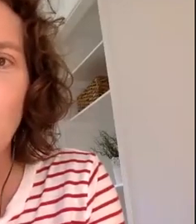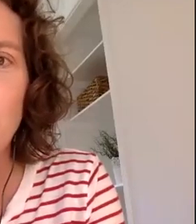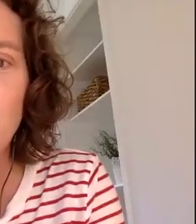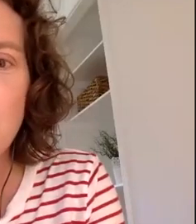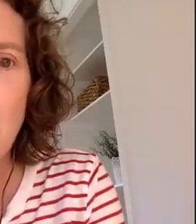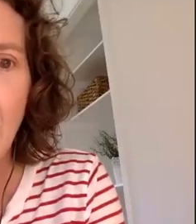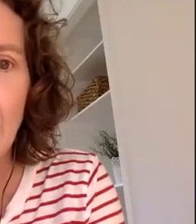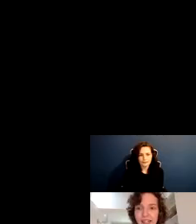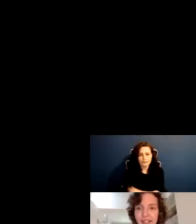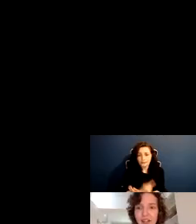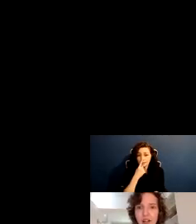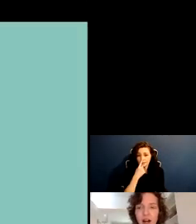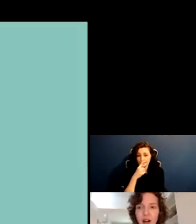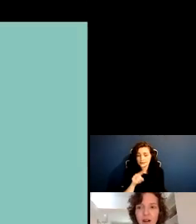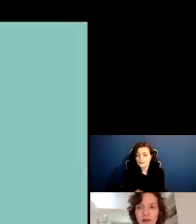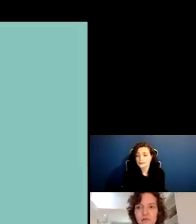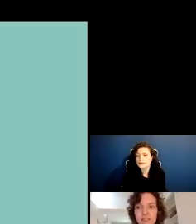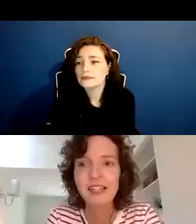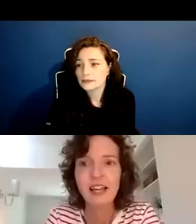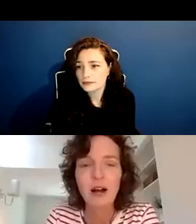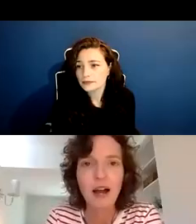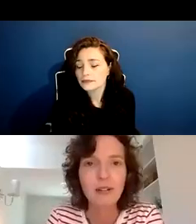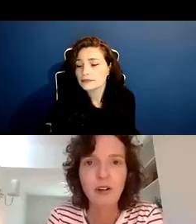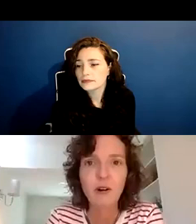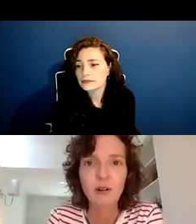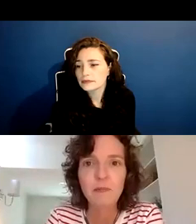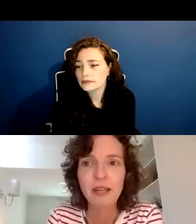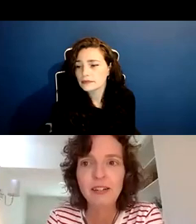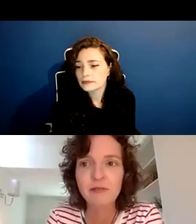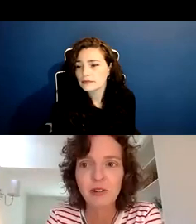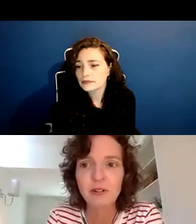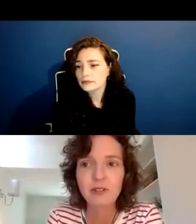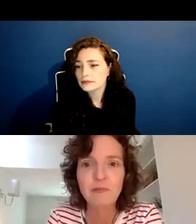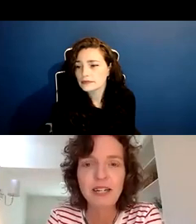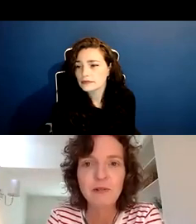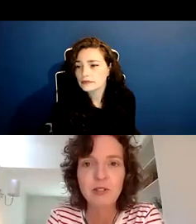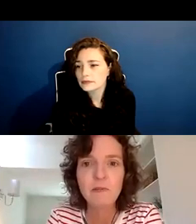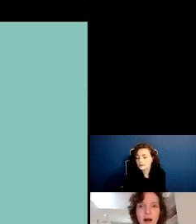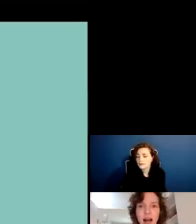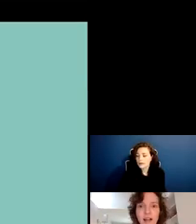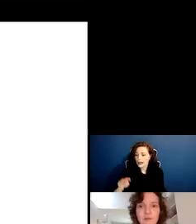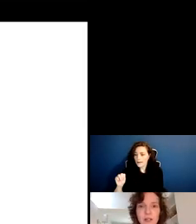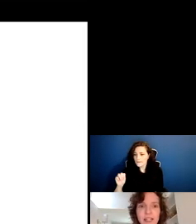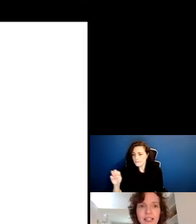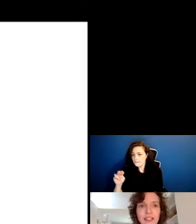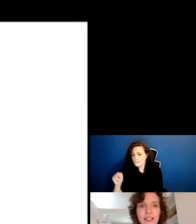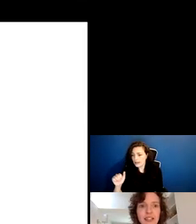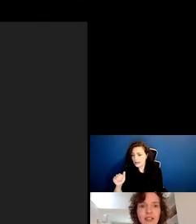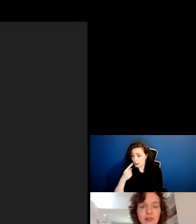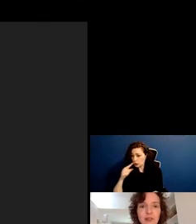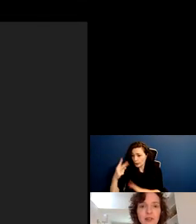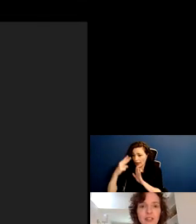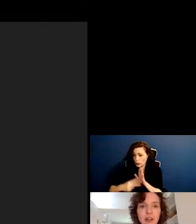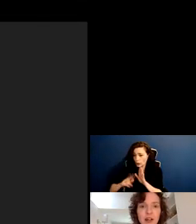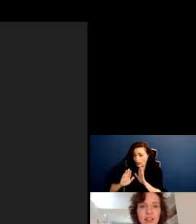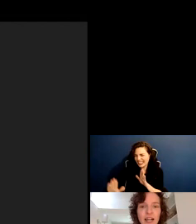And would you mind, I'm going to call on Meena first. Meena, would you mind reading